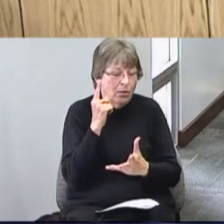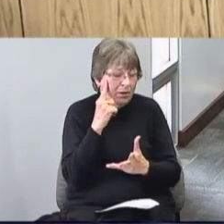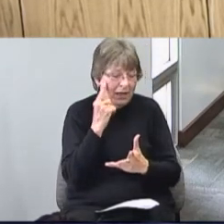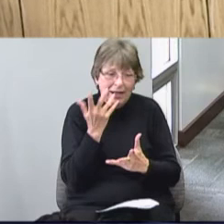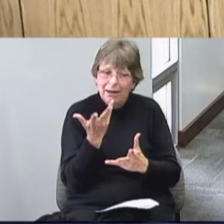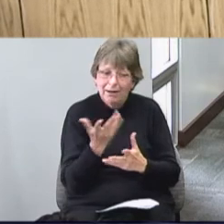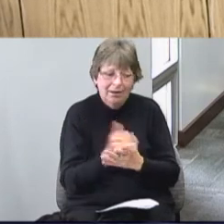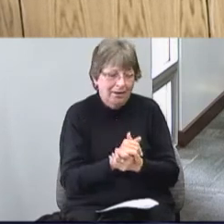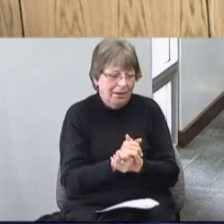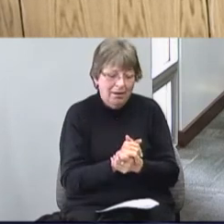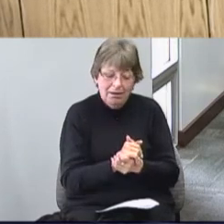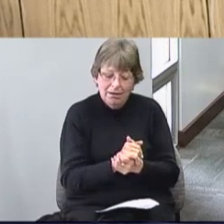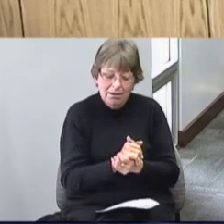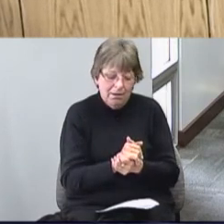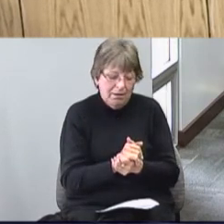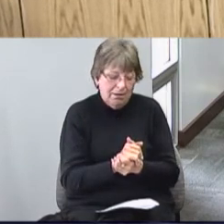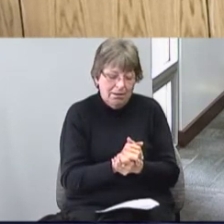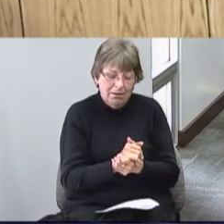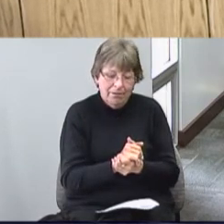be